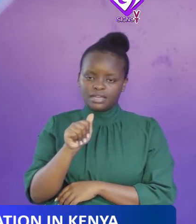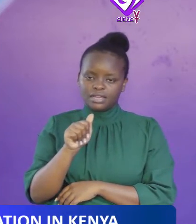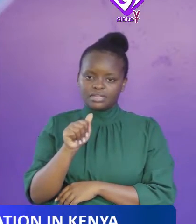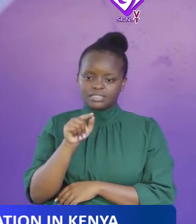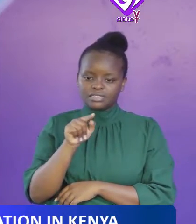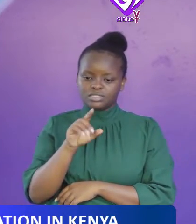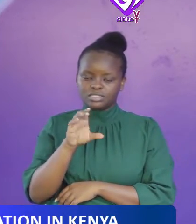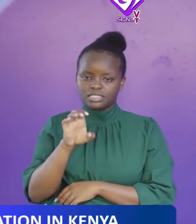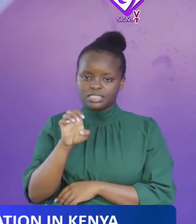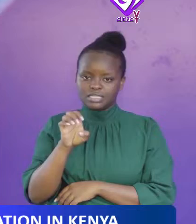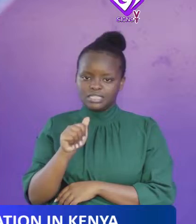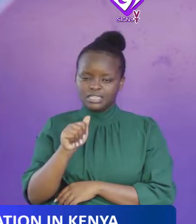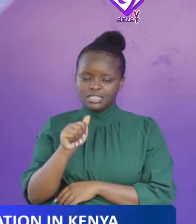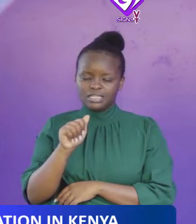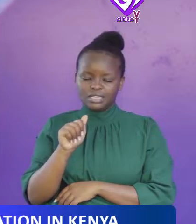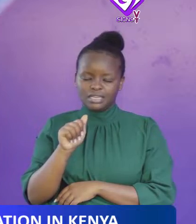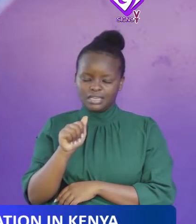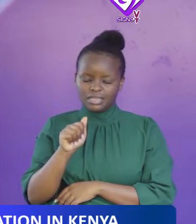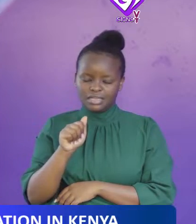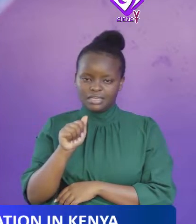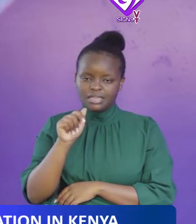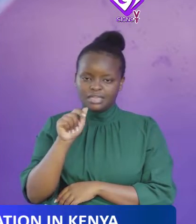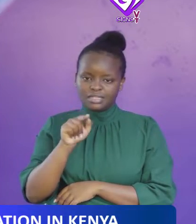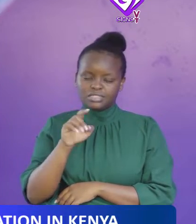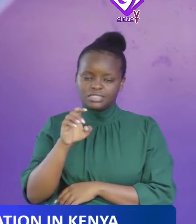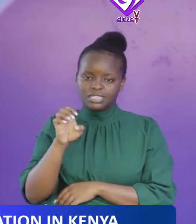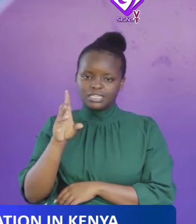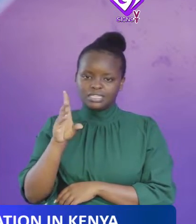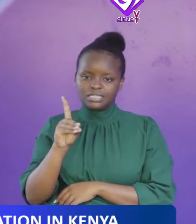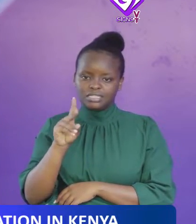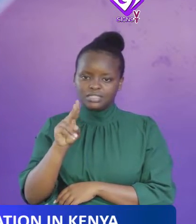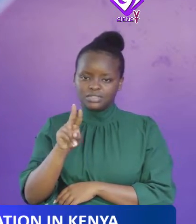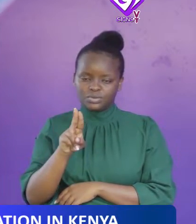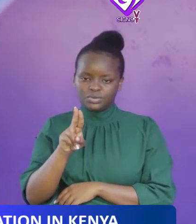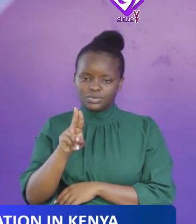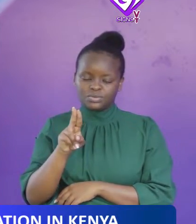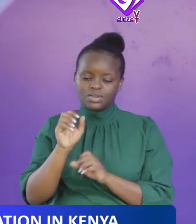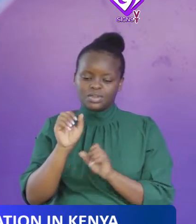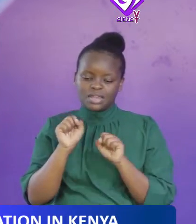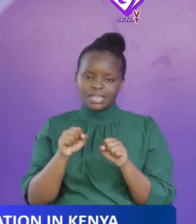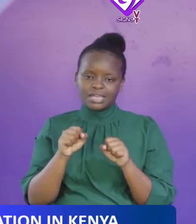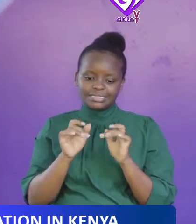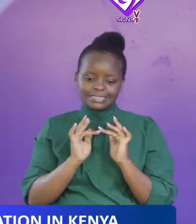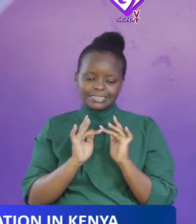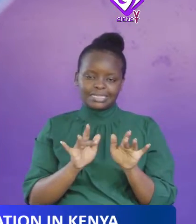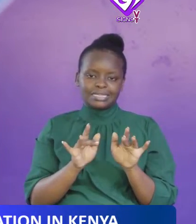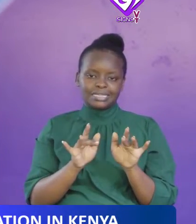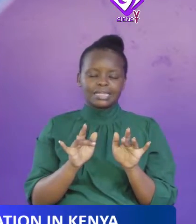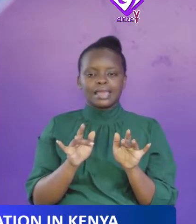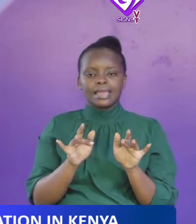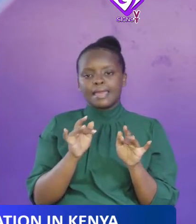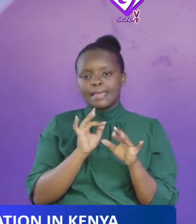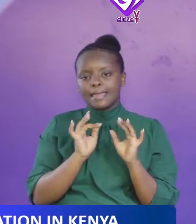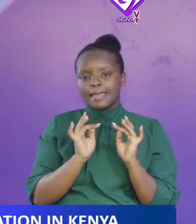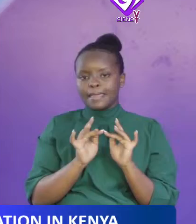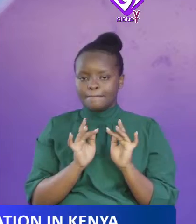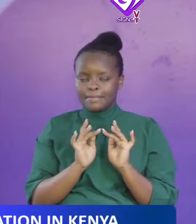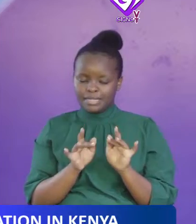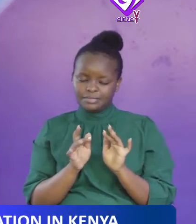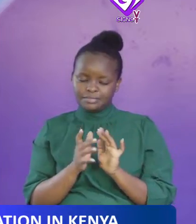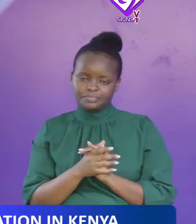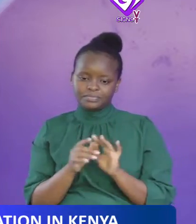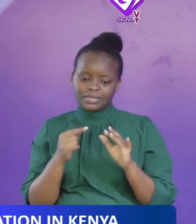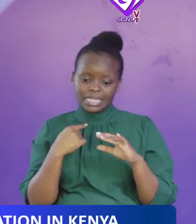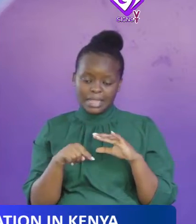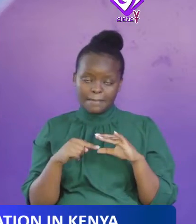www.queer.edu. Or they can even send us an email at study@queer.edu. Actually, our typical response time, we're